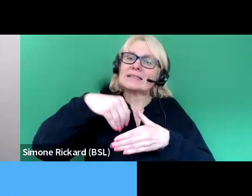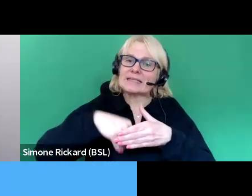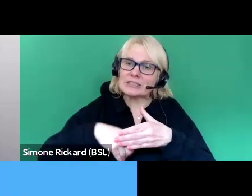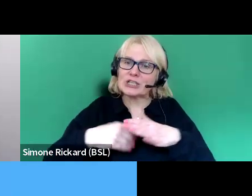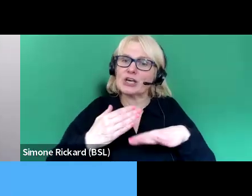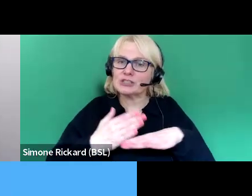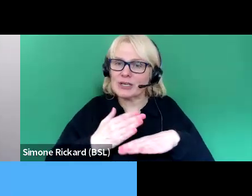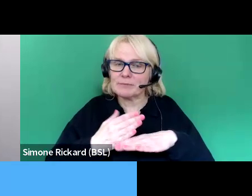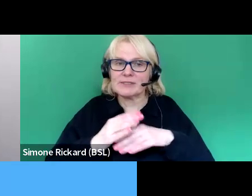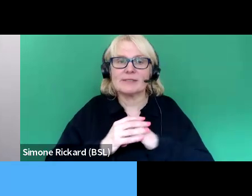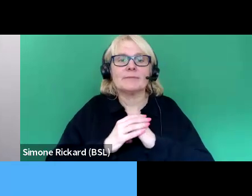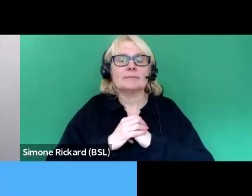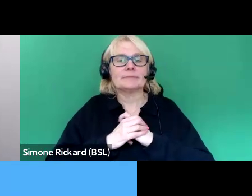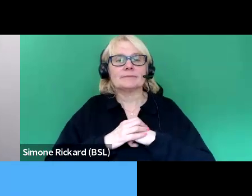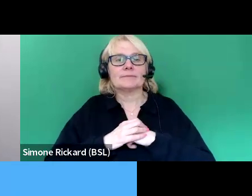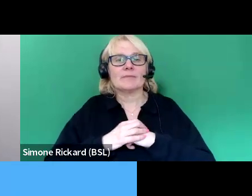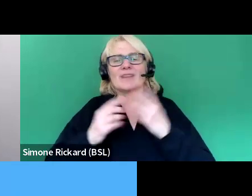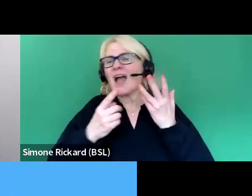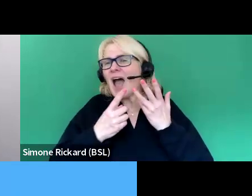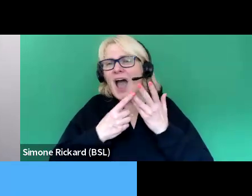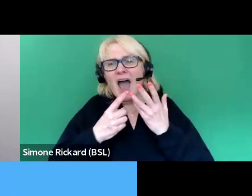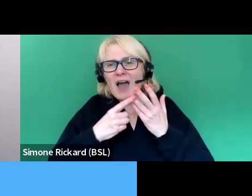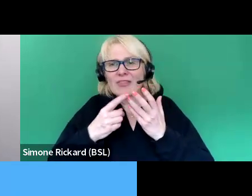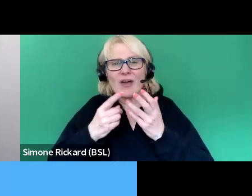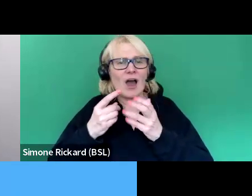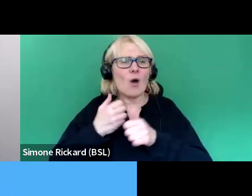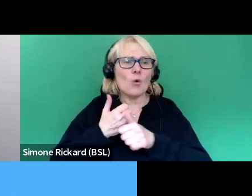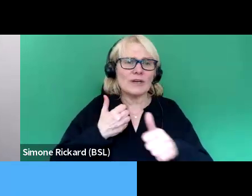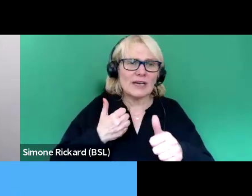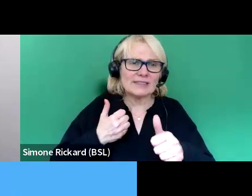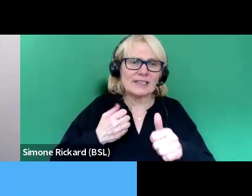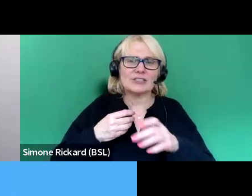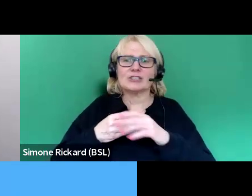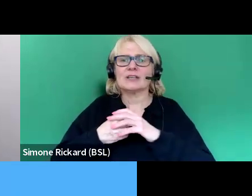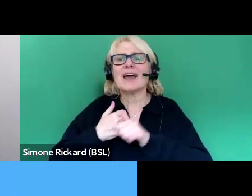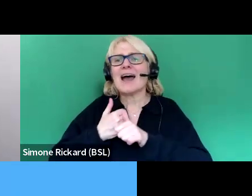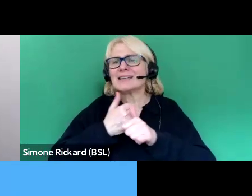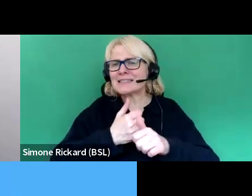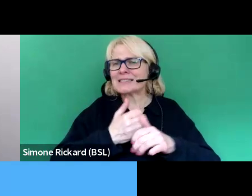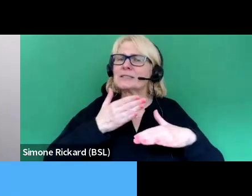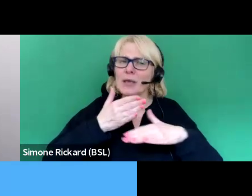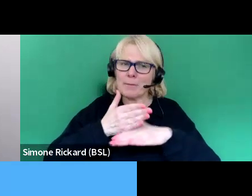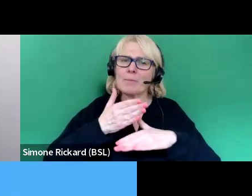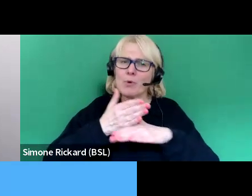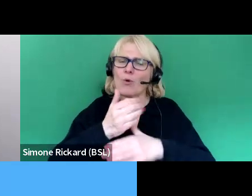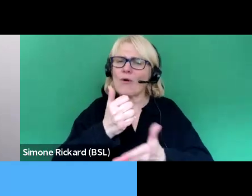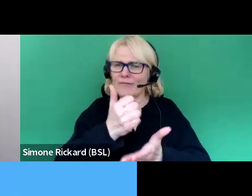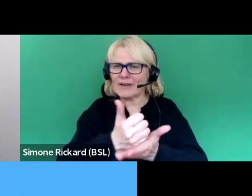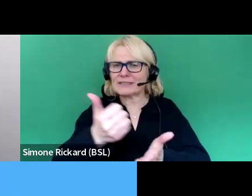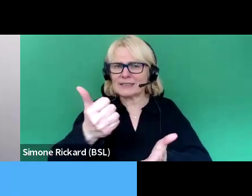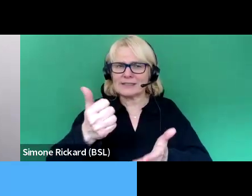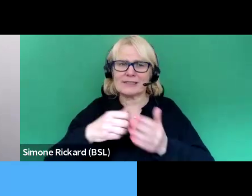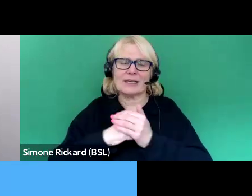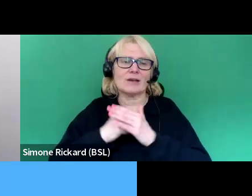partnerships with other organisations. Assisted employment organisations are great. Obviously